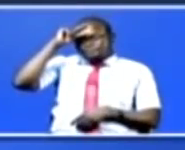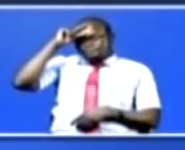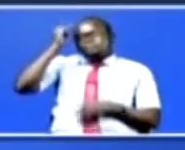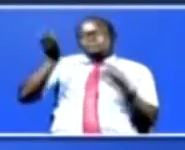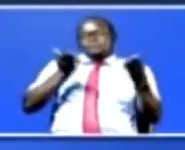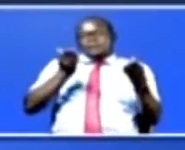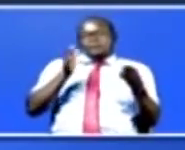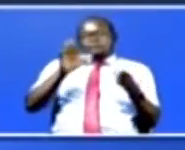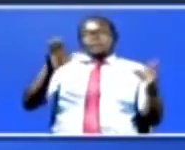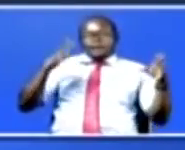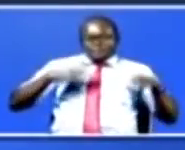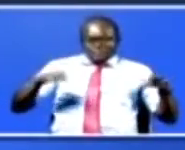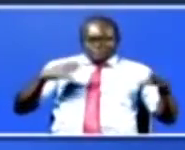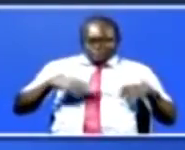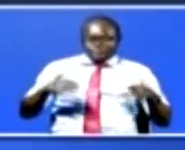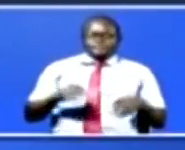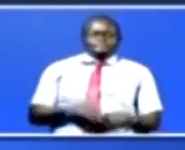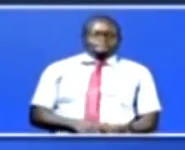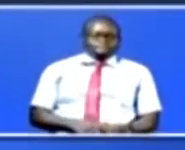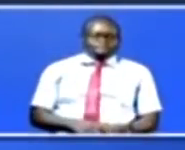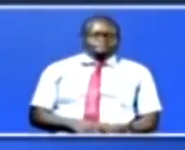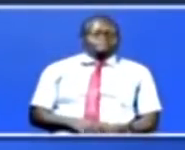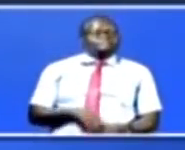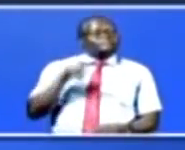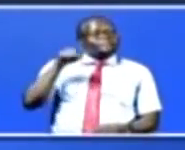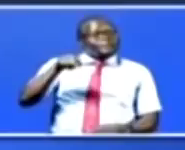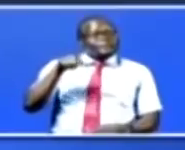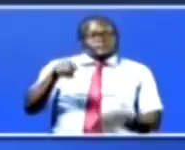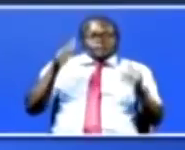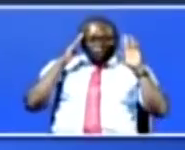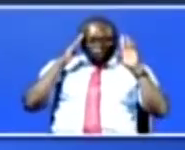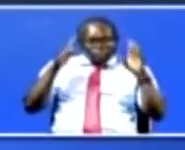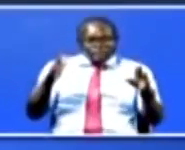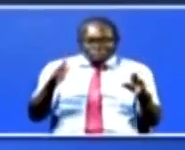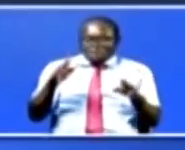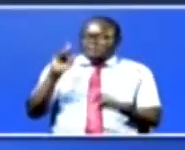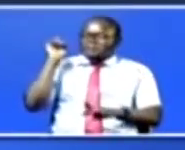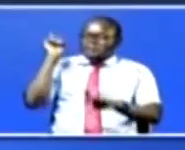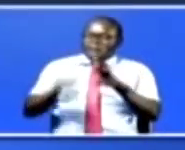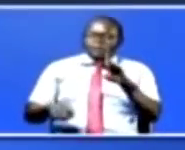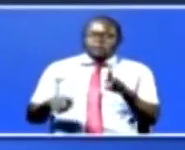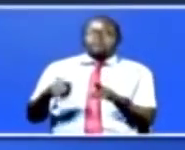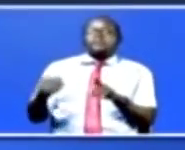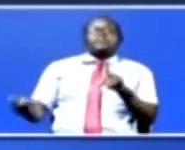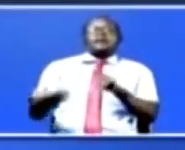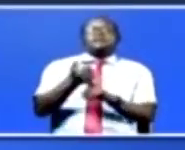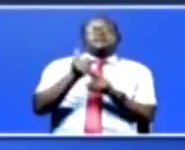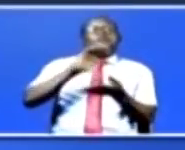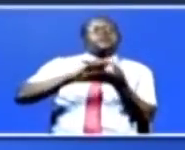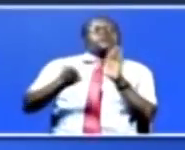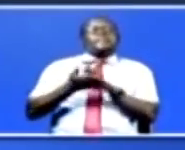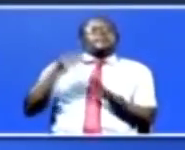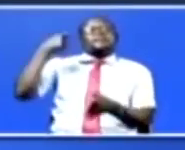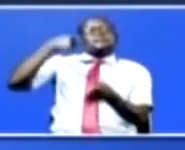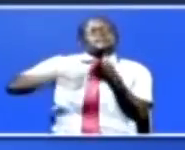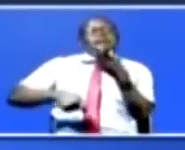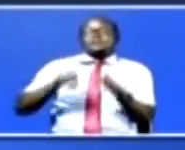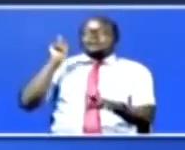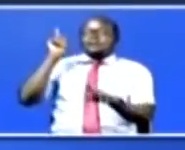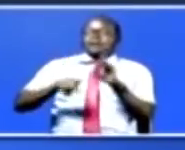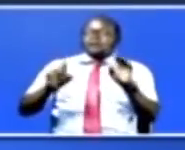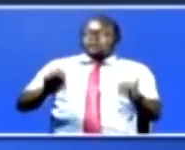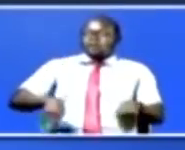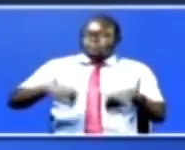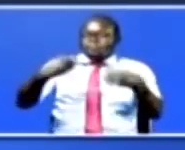people. Arguably, these commitments cannot be met without taxation. We cannot